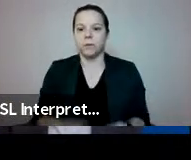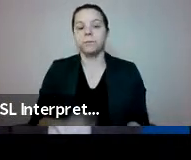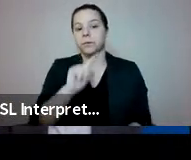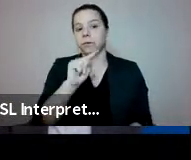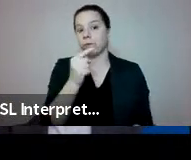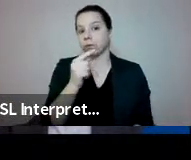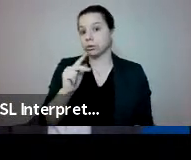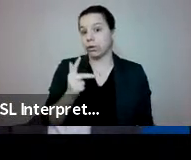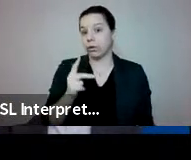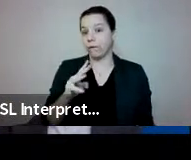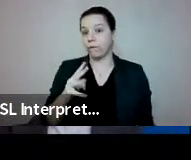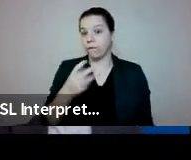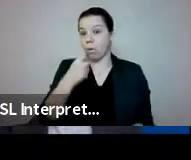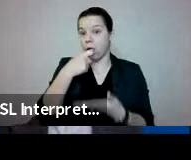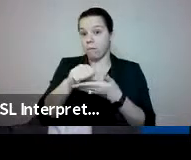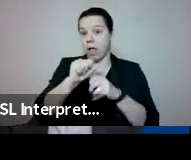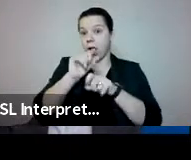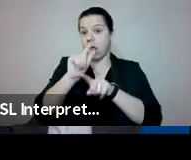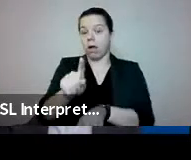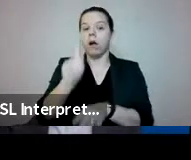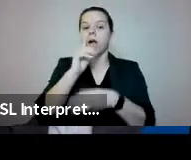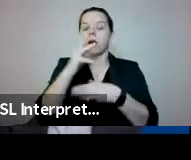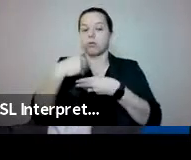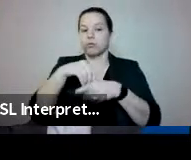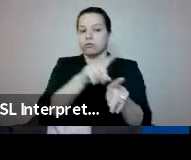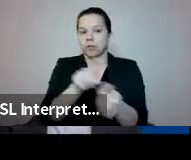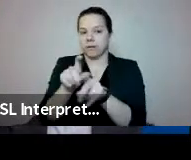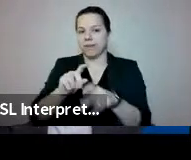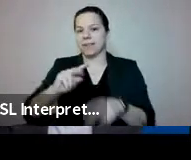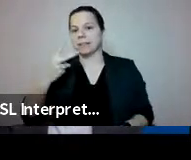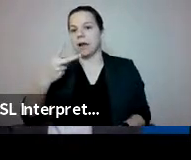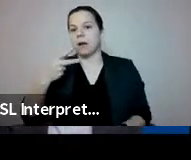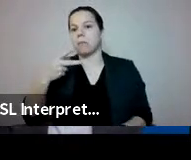fourth mailings included the survey, and the second was a postcard.